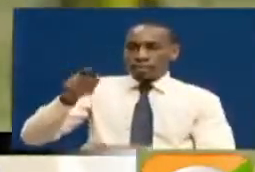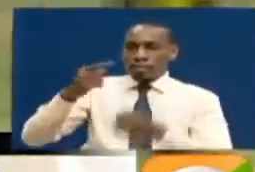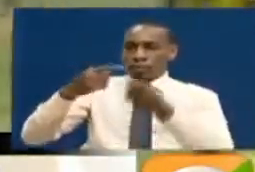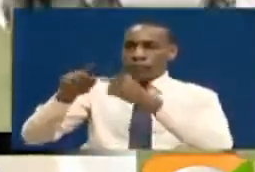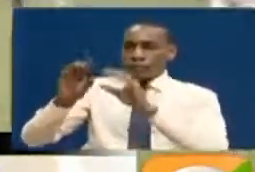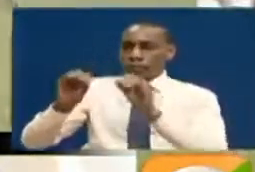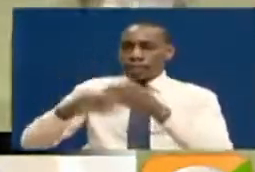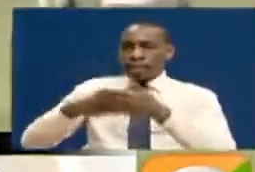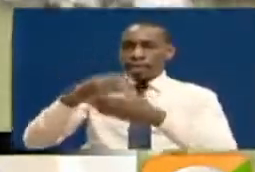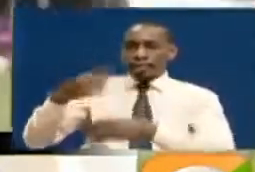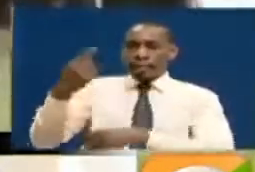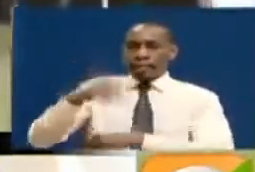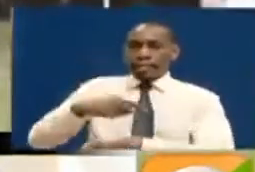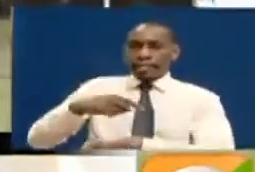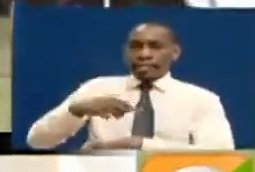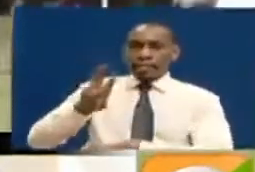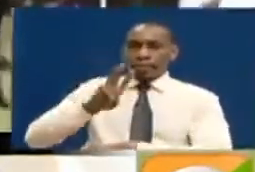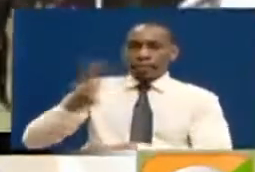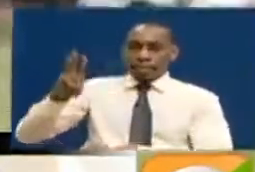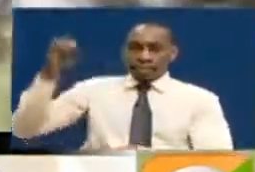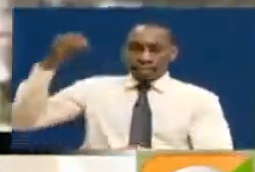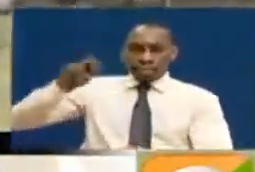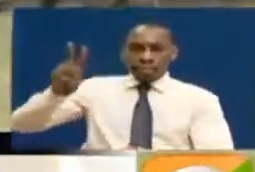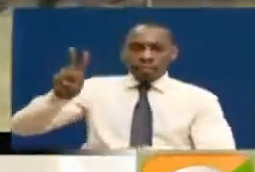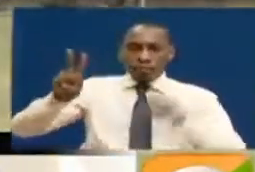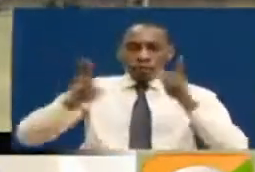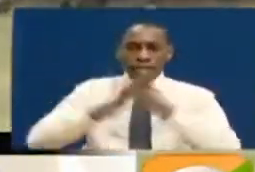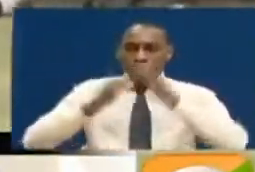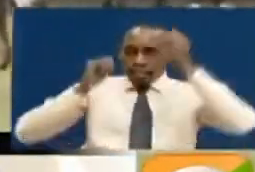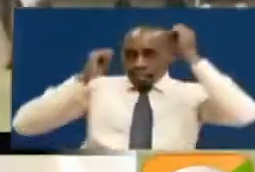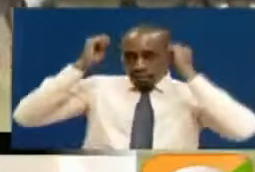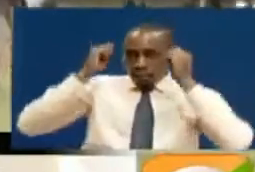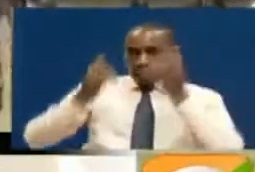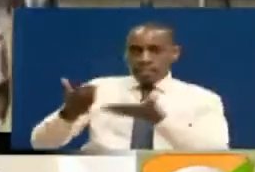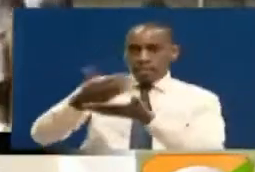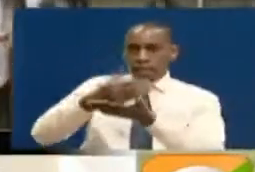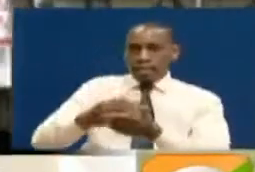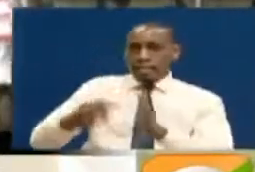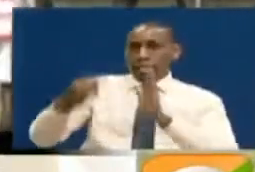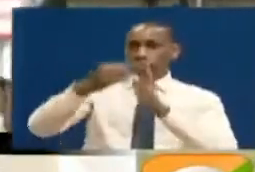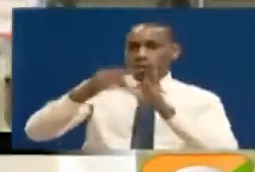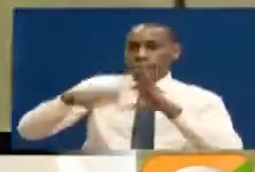Western Steamer 2-1 at the Narok County Stadium. Ulinzi Stars managed to salvage